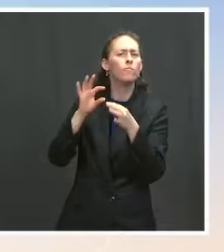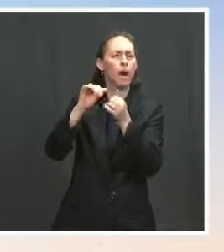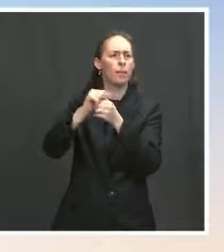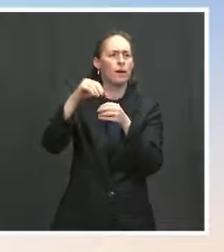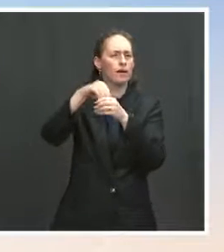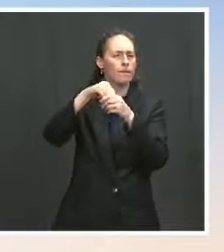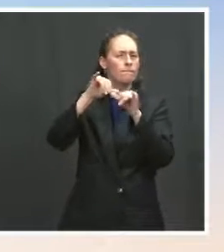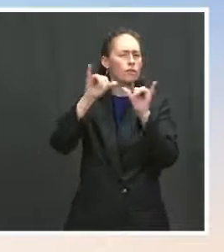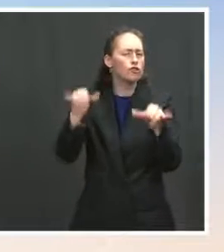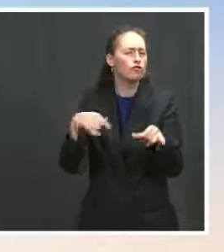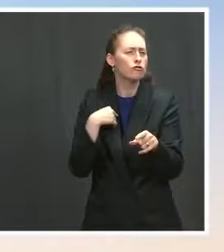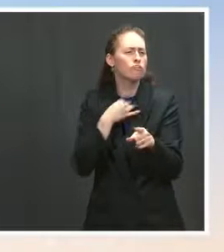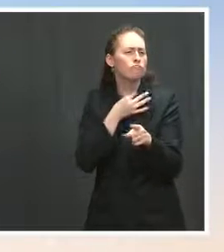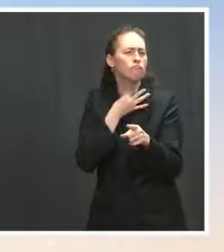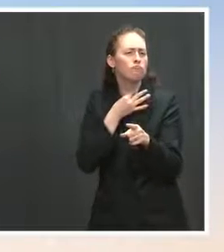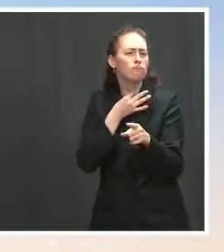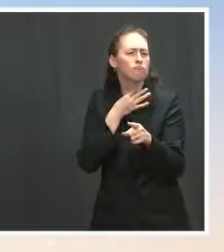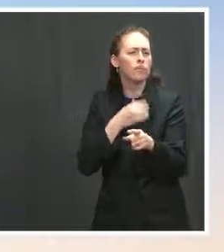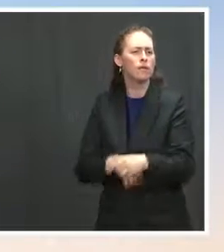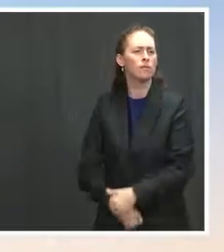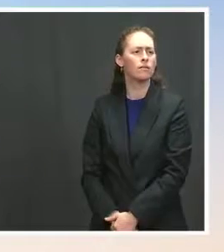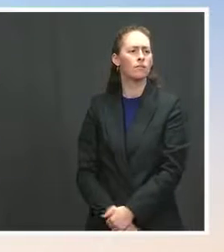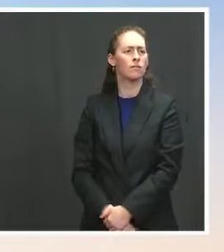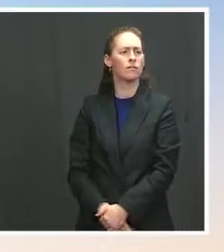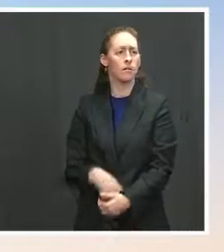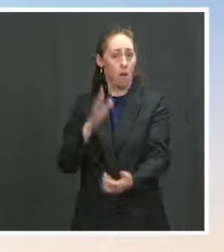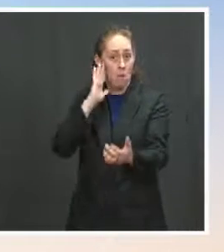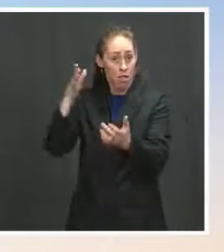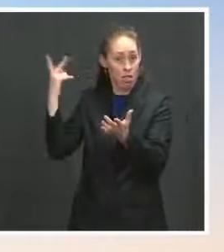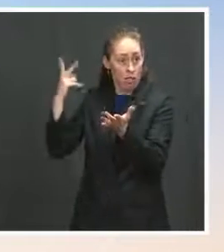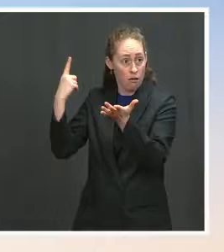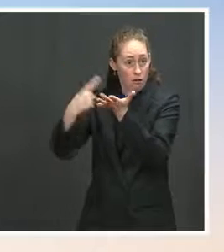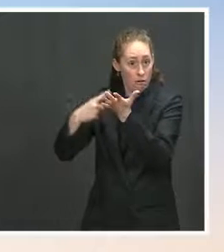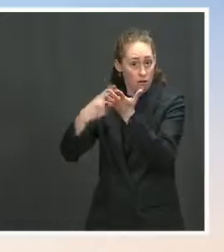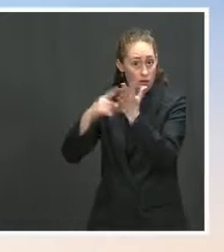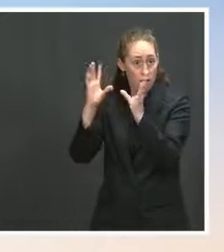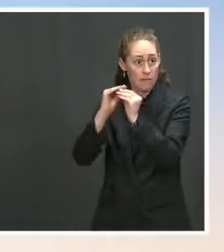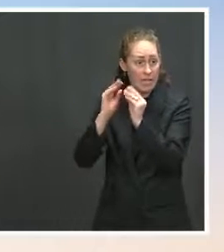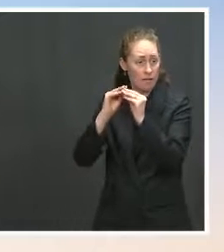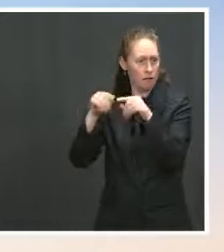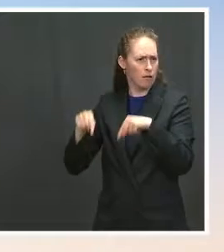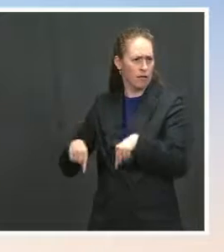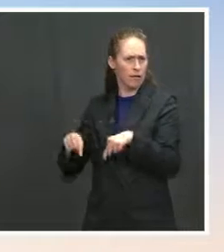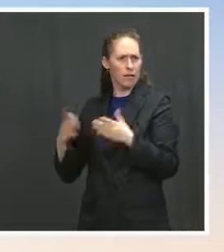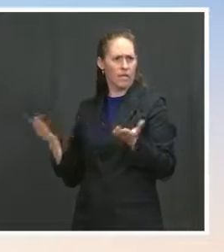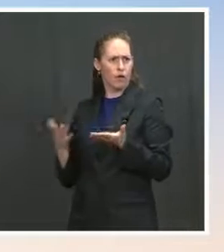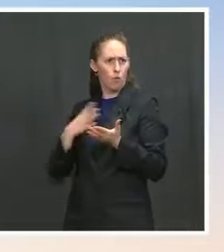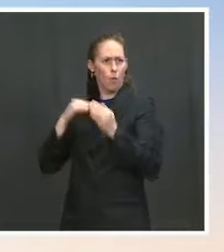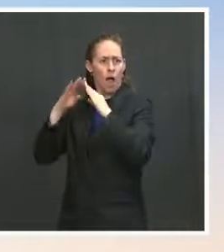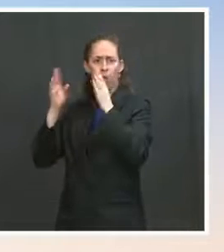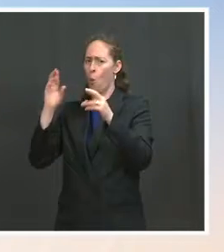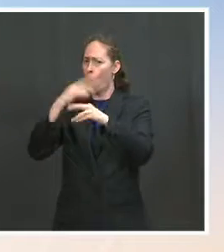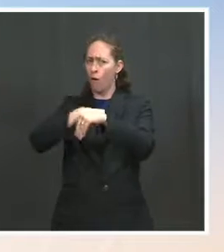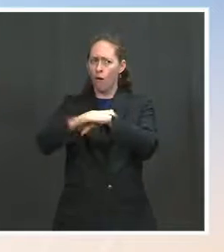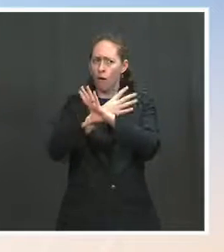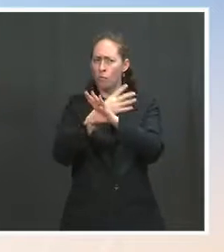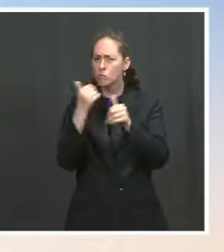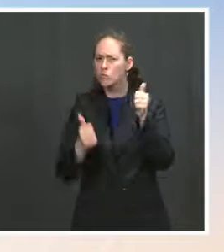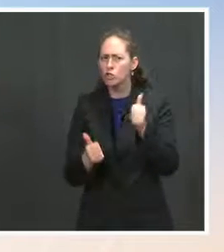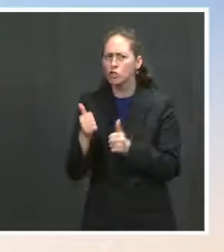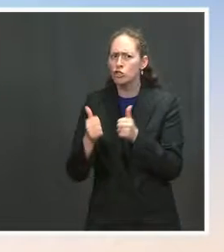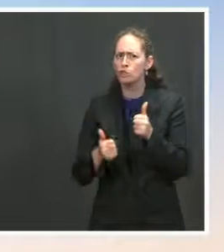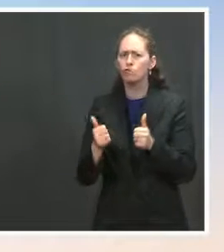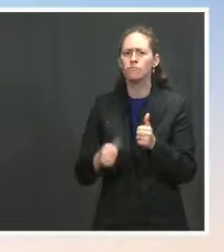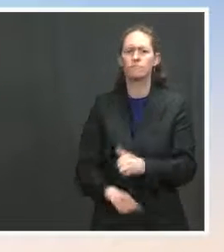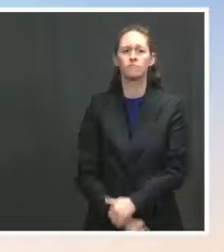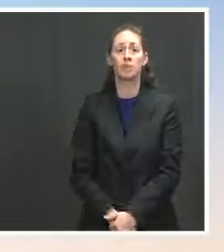be another face-to-face meeting here at the White House, or is that going to be happening virtually? It's a great question, Monica. I think it could, I don't